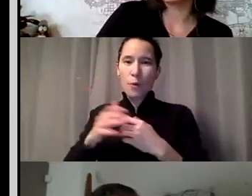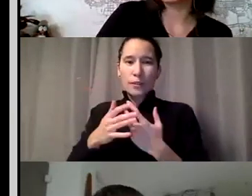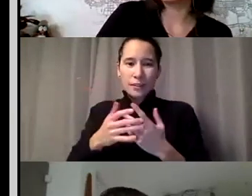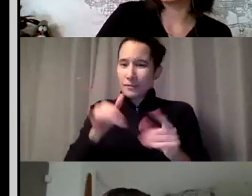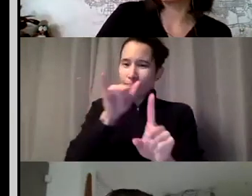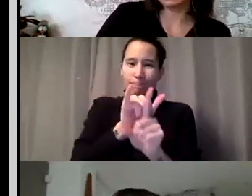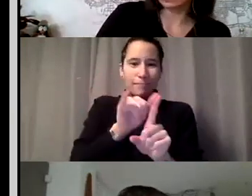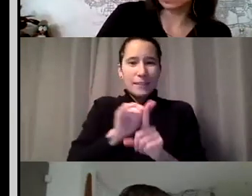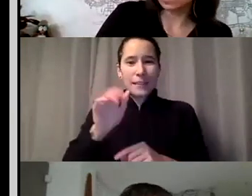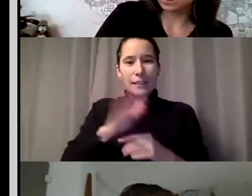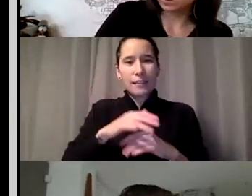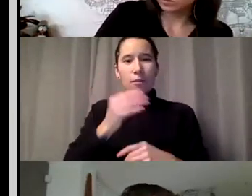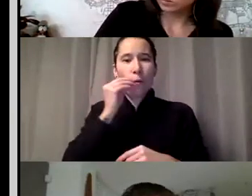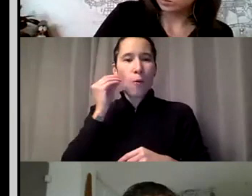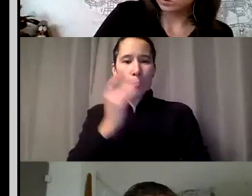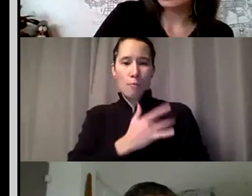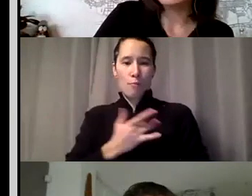time.